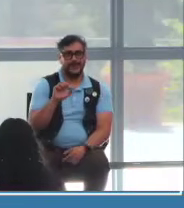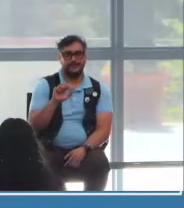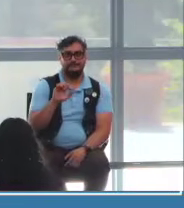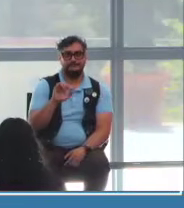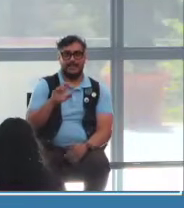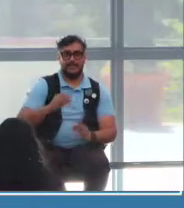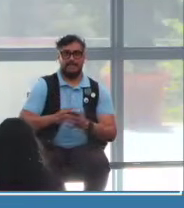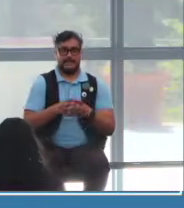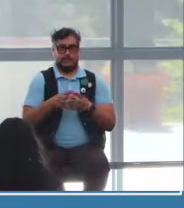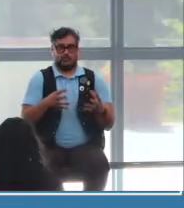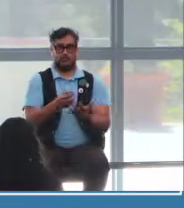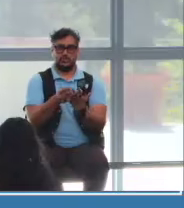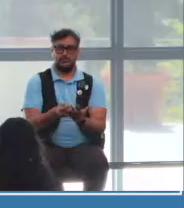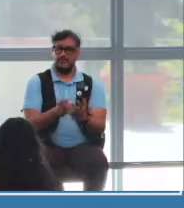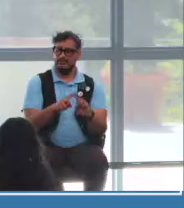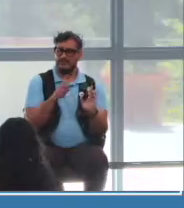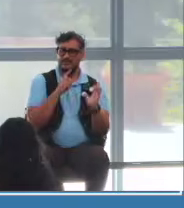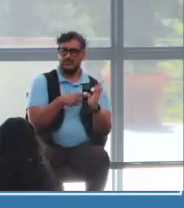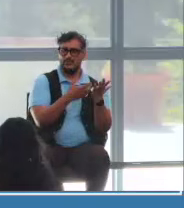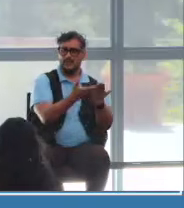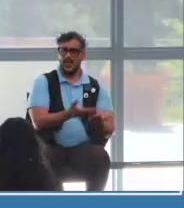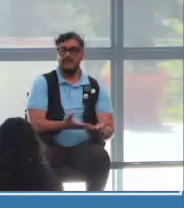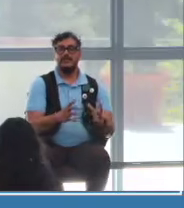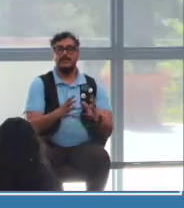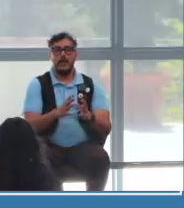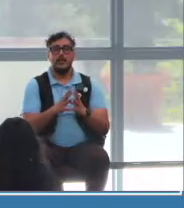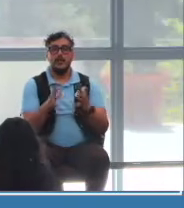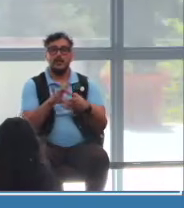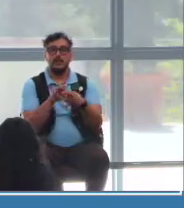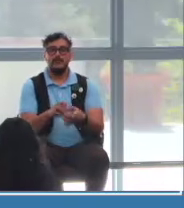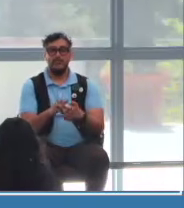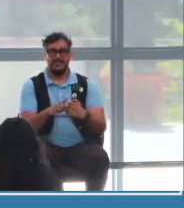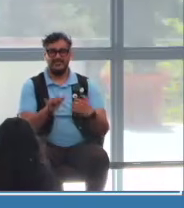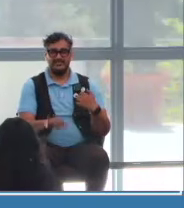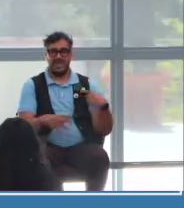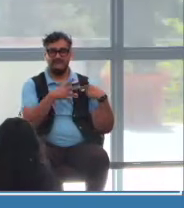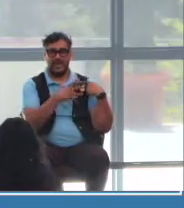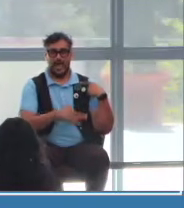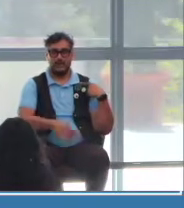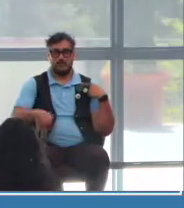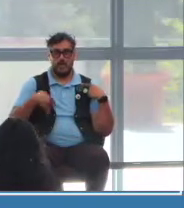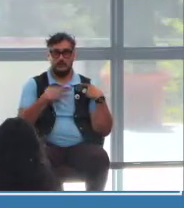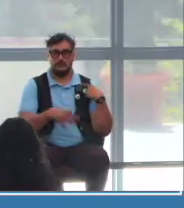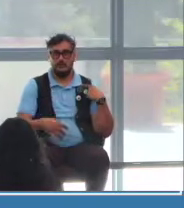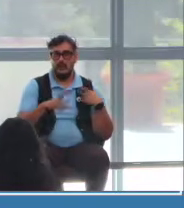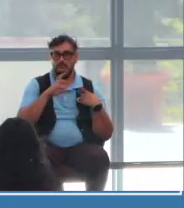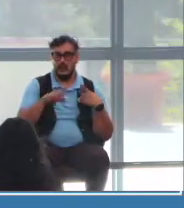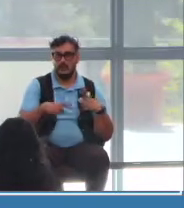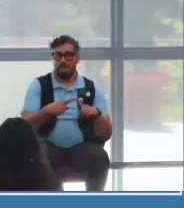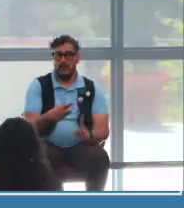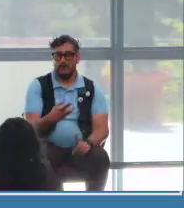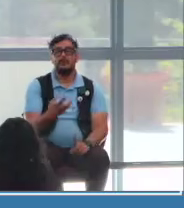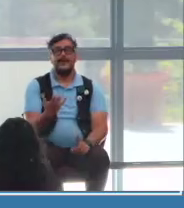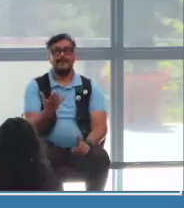too often, a lot of the issues in Sjogren's deal with the vasculopathy that I mentioned that is currently